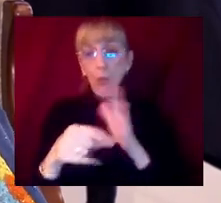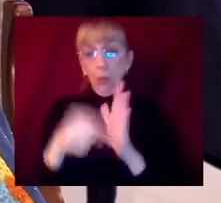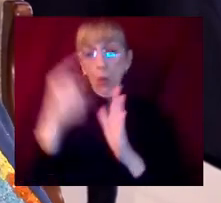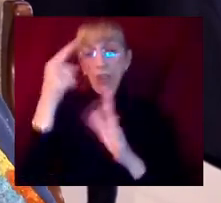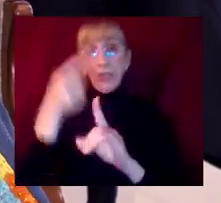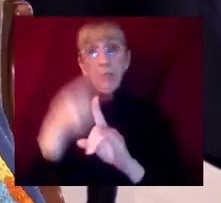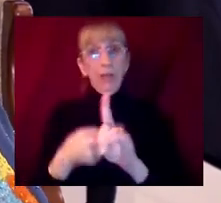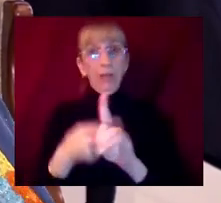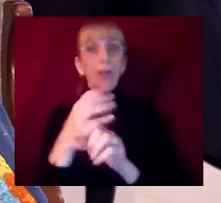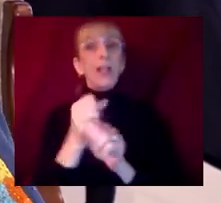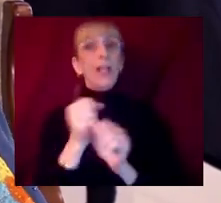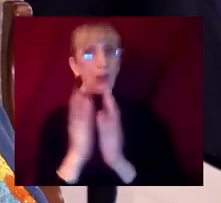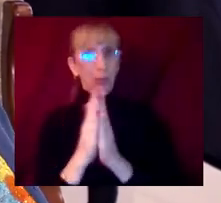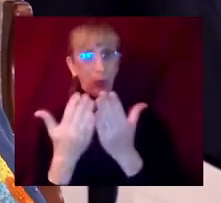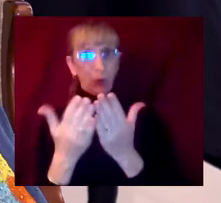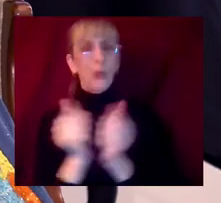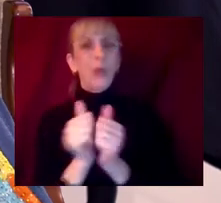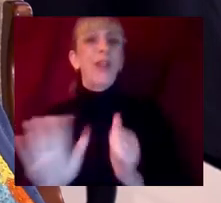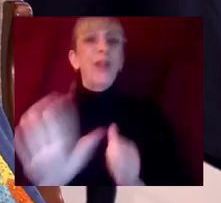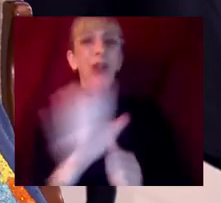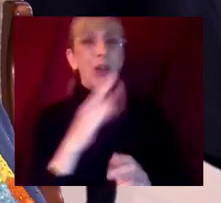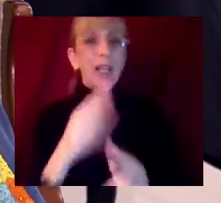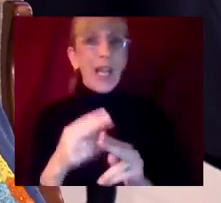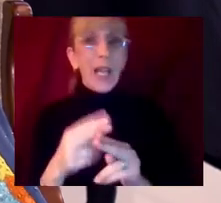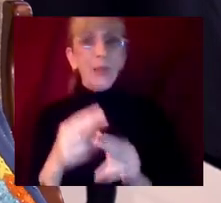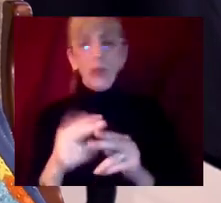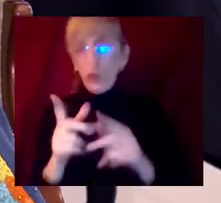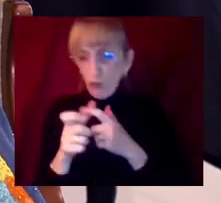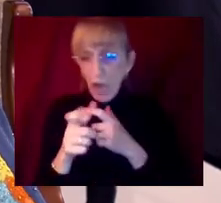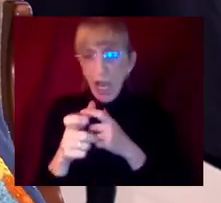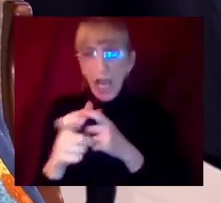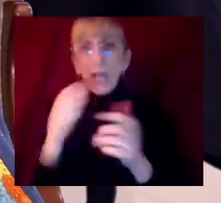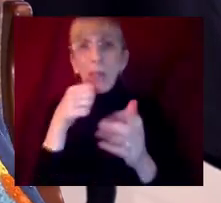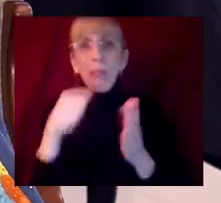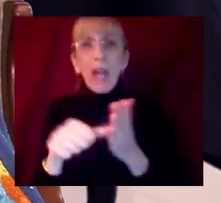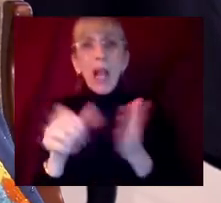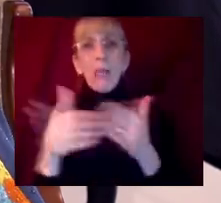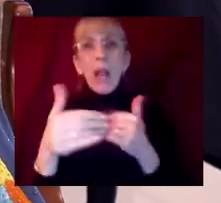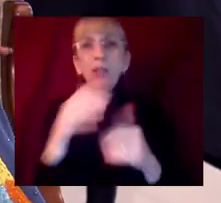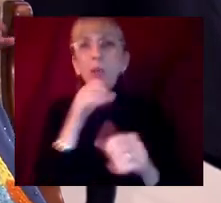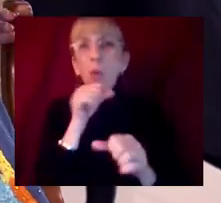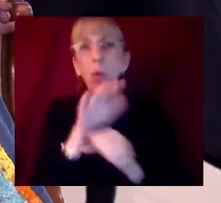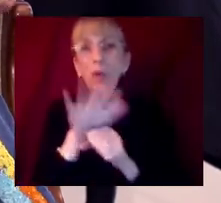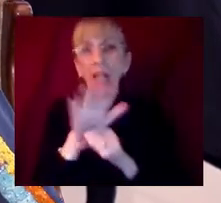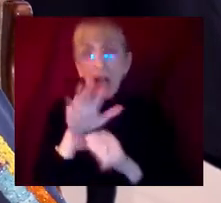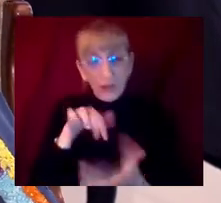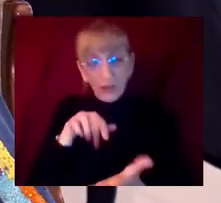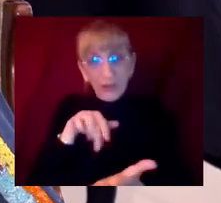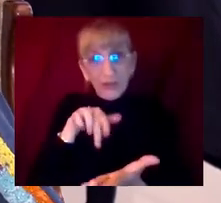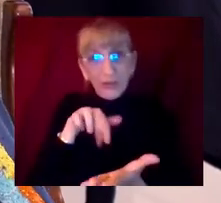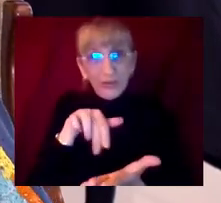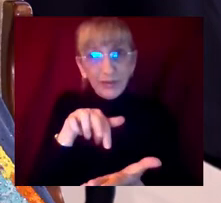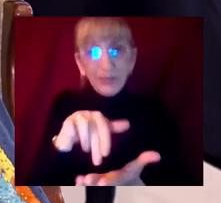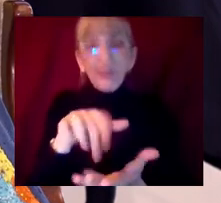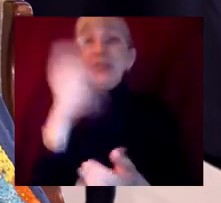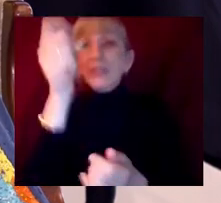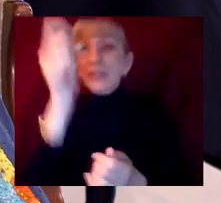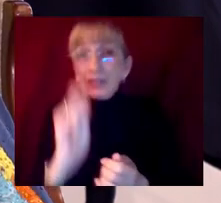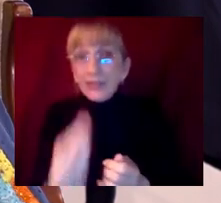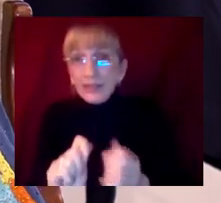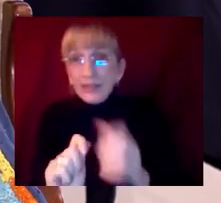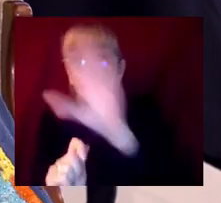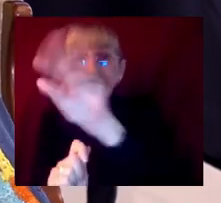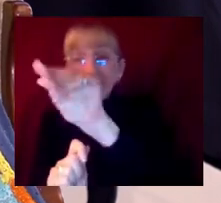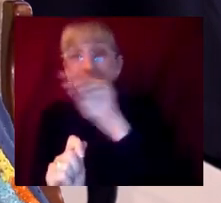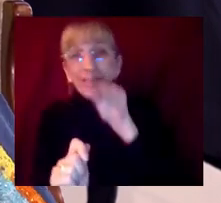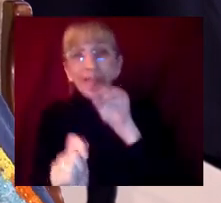little book with their own name on it. They run to the mailbox when they're old enough to walk or get out there, and they make someone in the